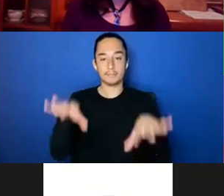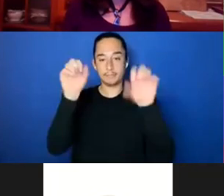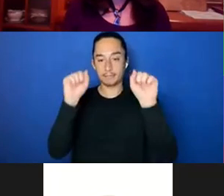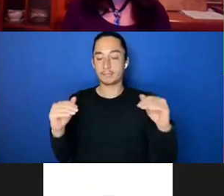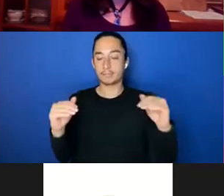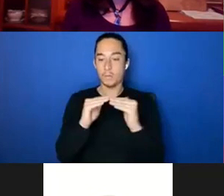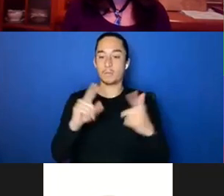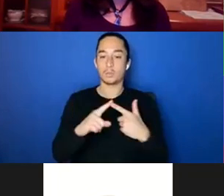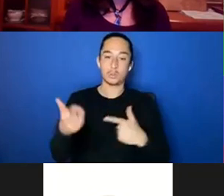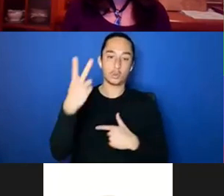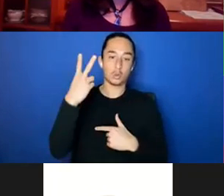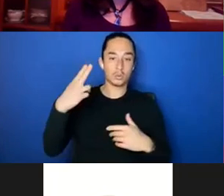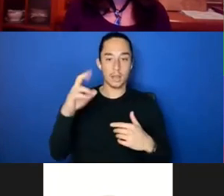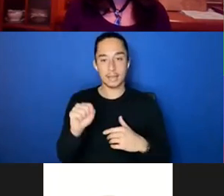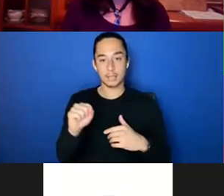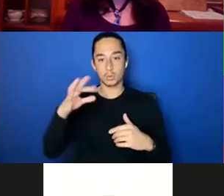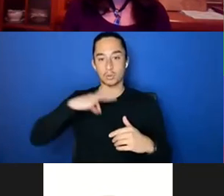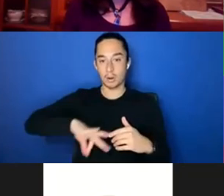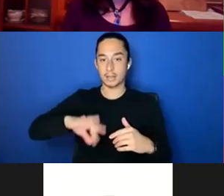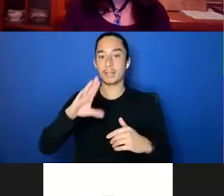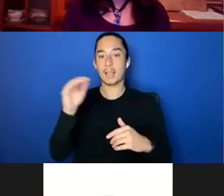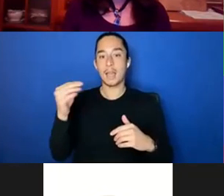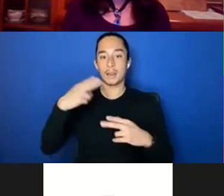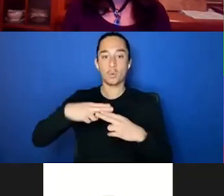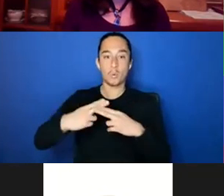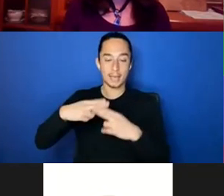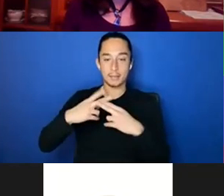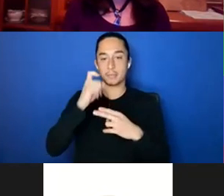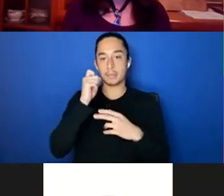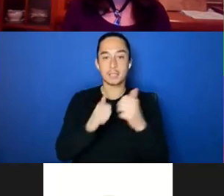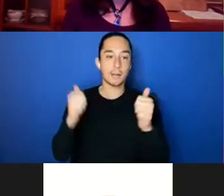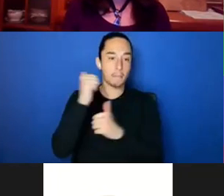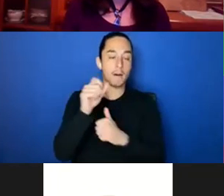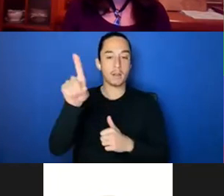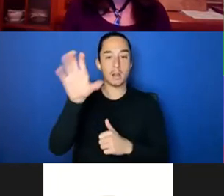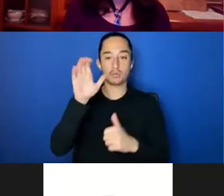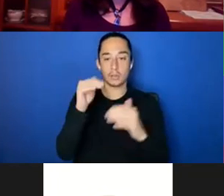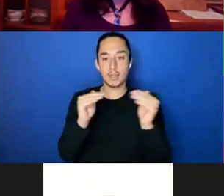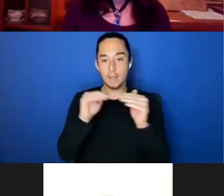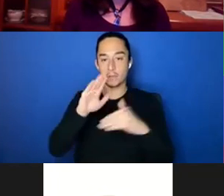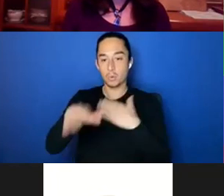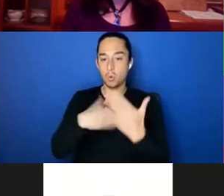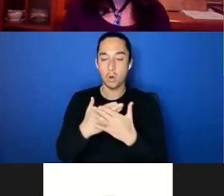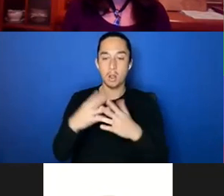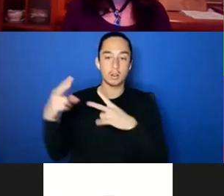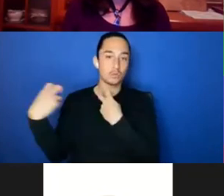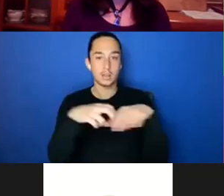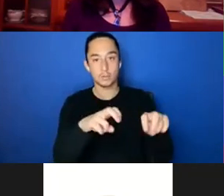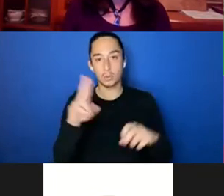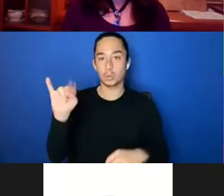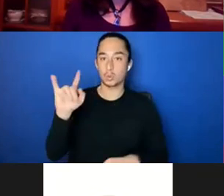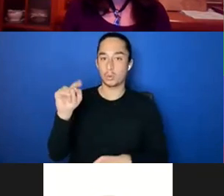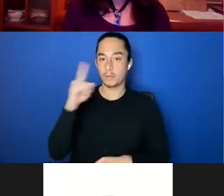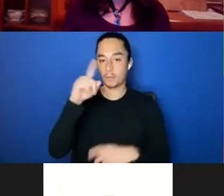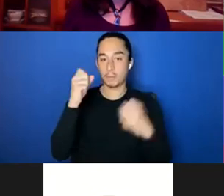equivalent to 2 high school credits, and they are weighted because they're above the 100 level, all being transferable units for many